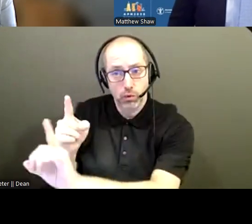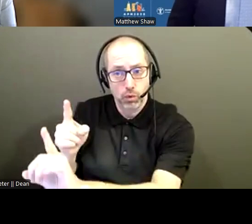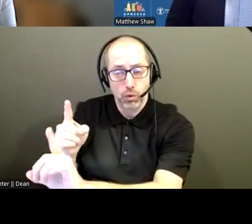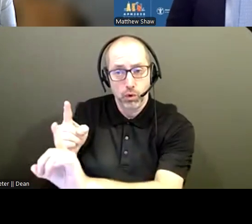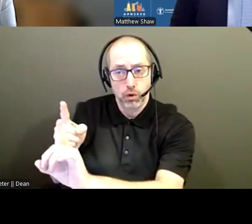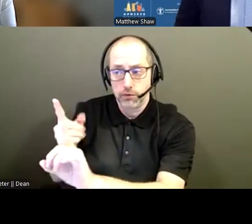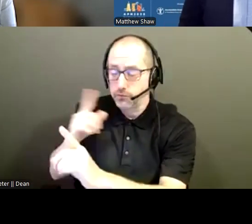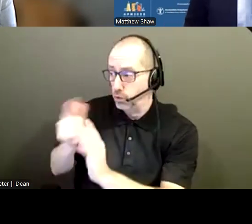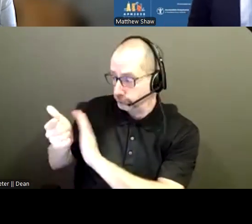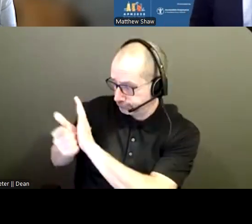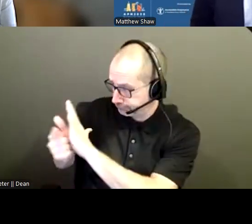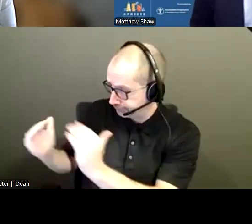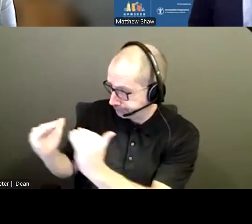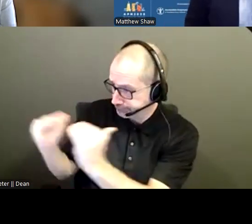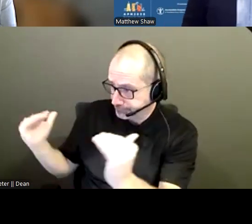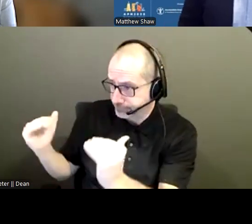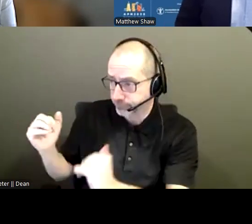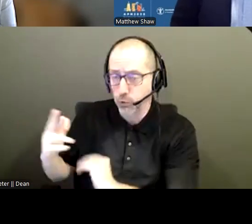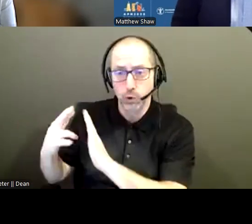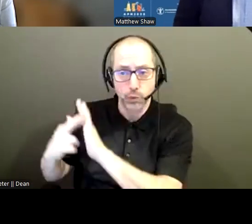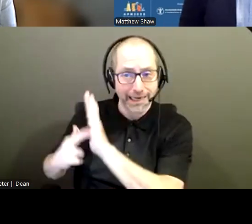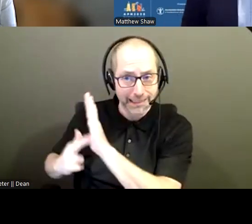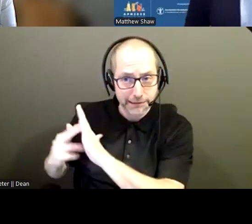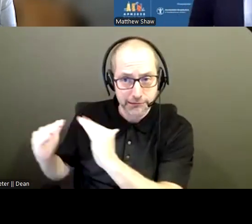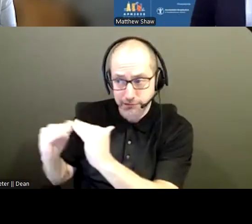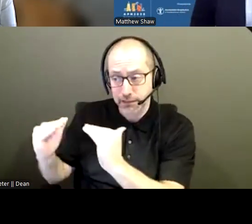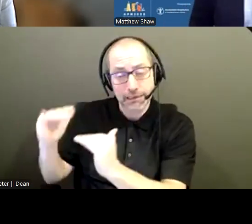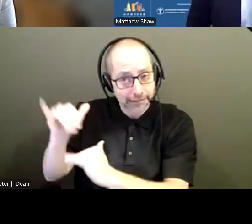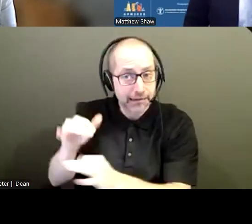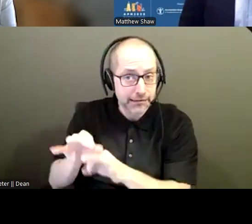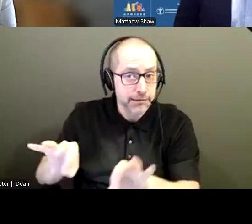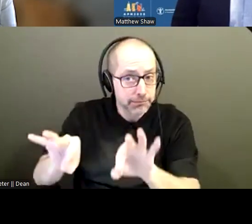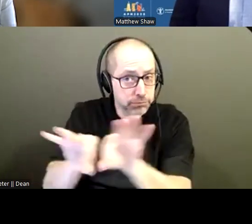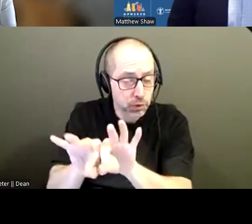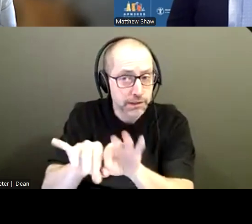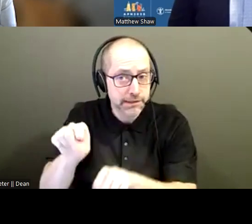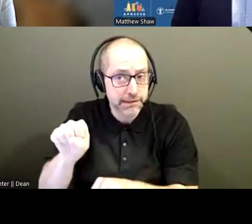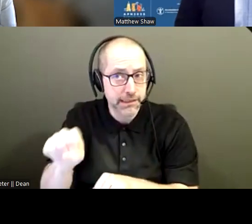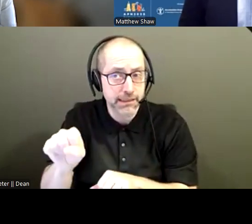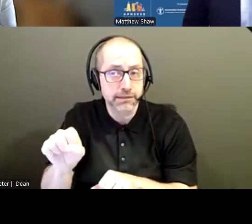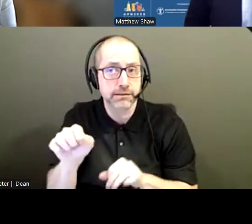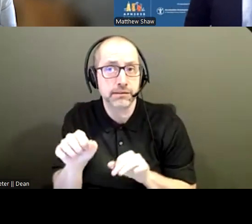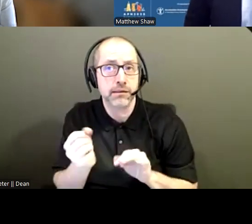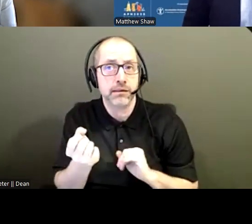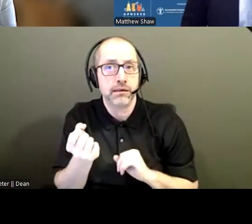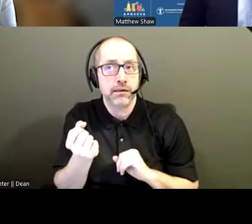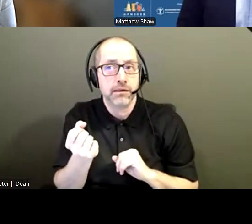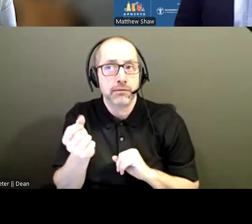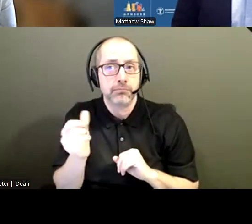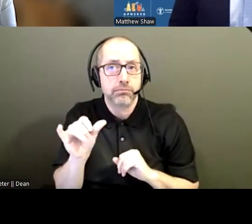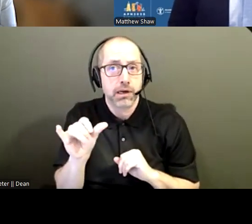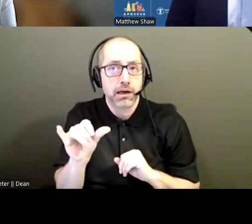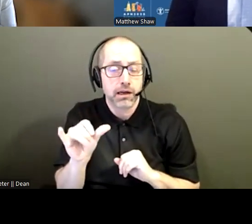compliance or regulatory obligations, which are still very important, but we can end up measuring